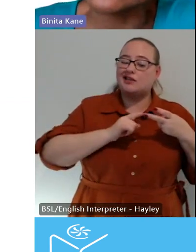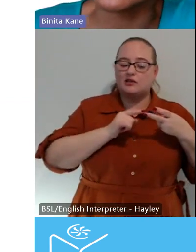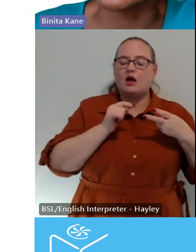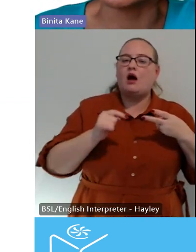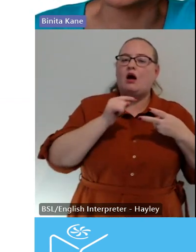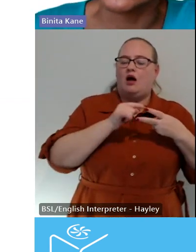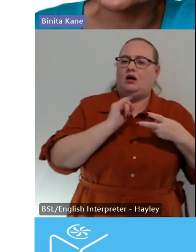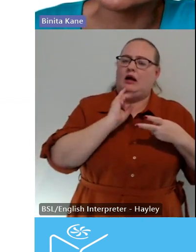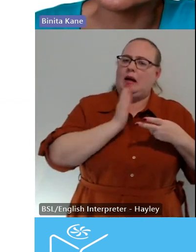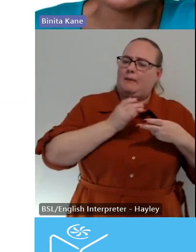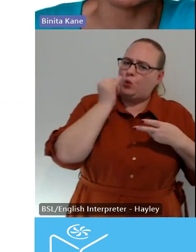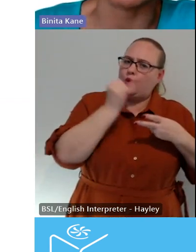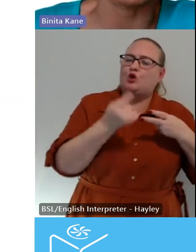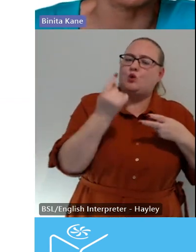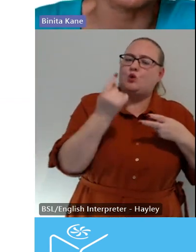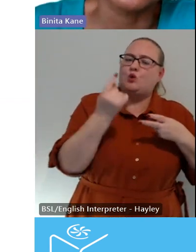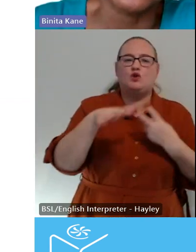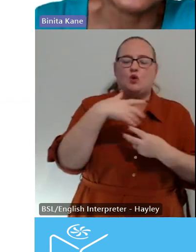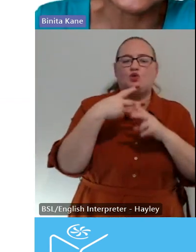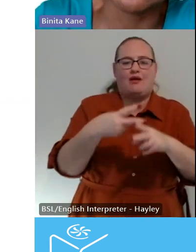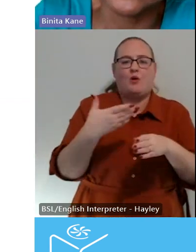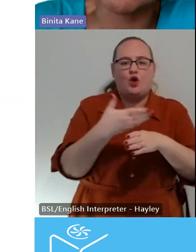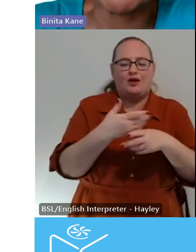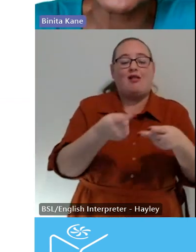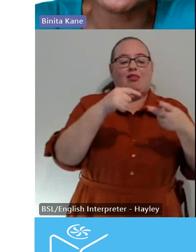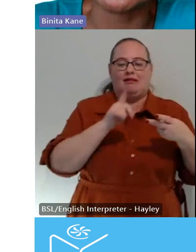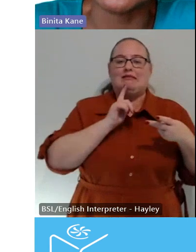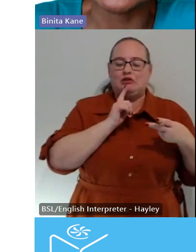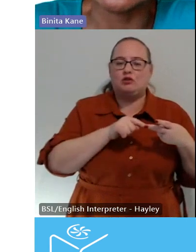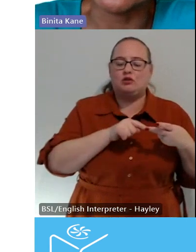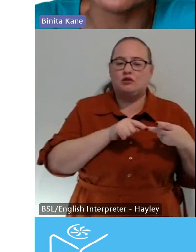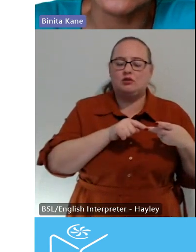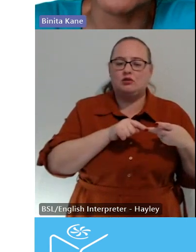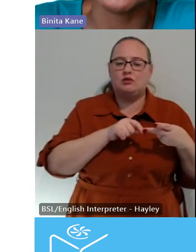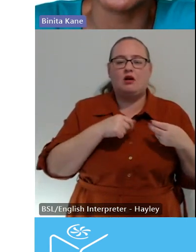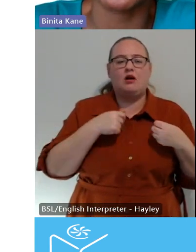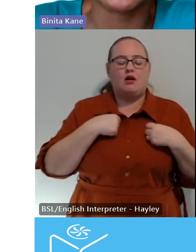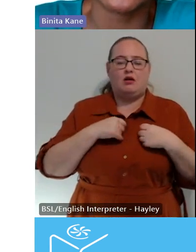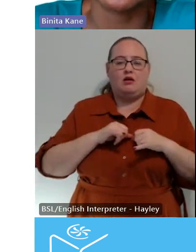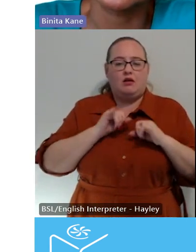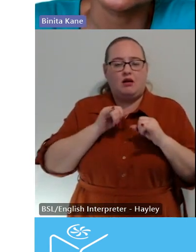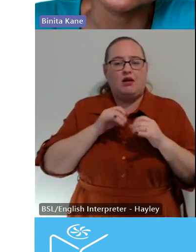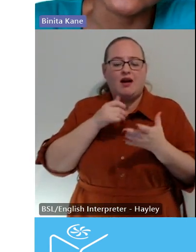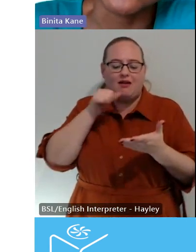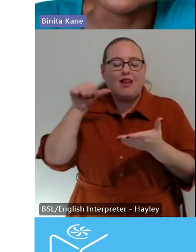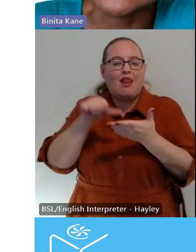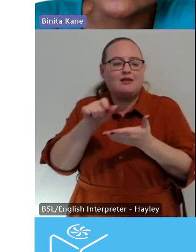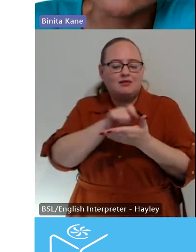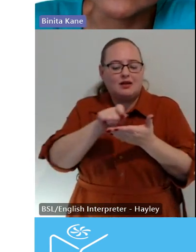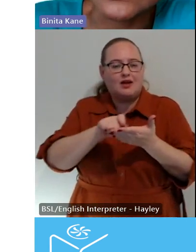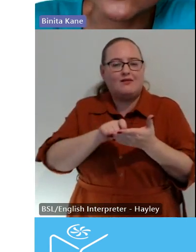real and devastating phenomenon. I have just written a letter for one of my patients, an ill health retirement support letter. She's